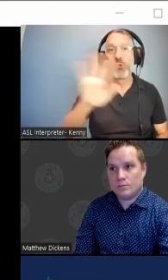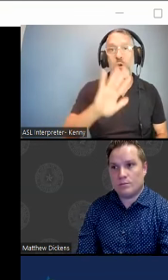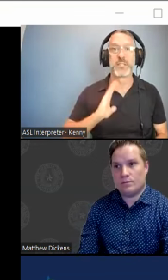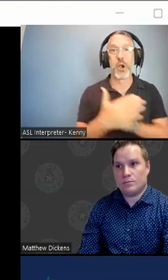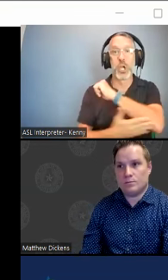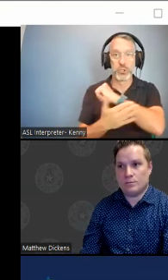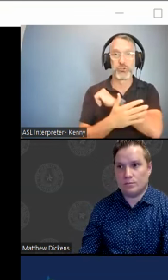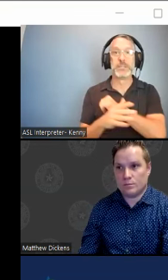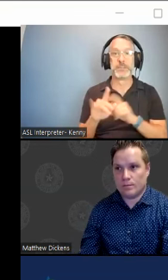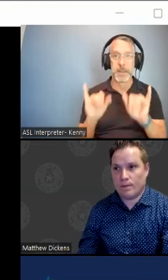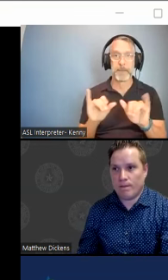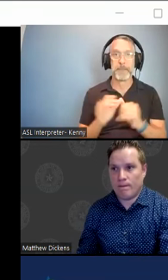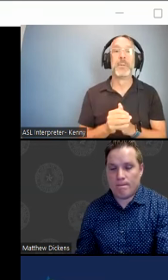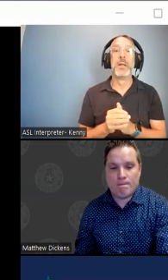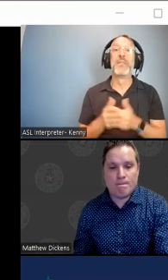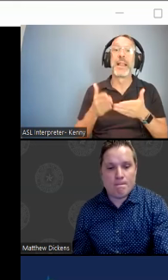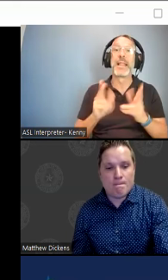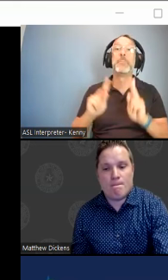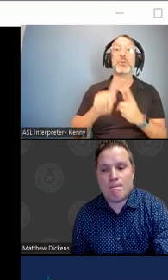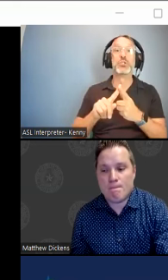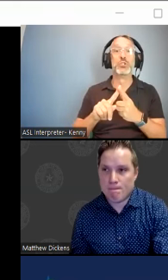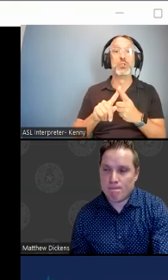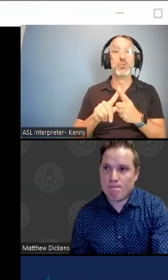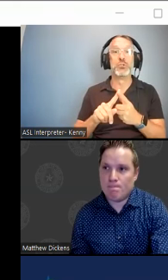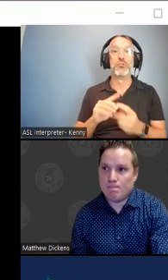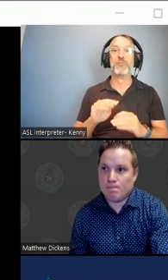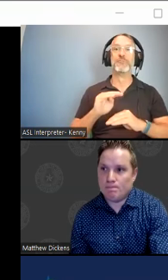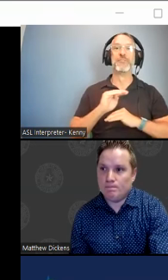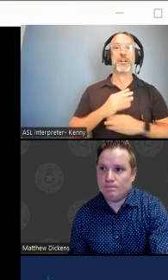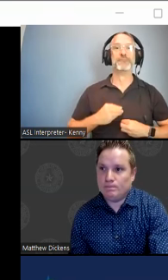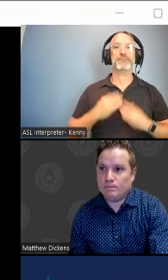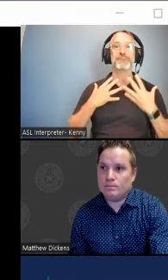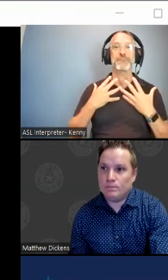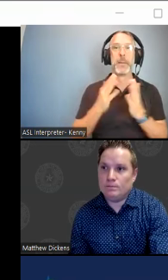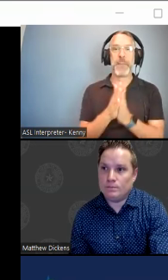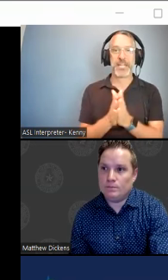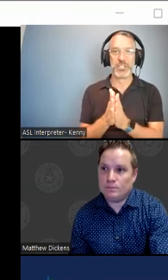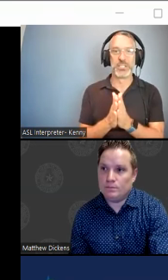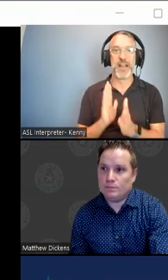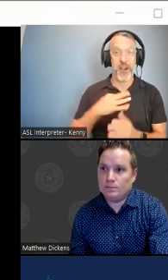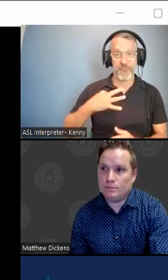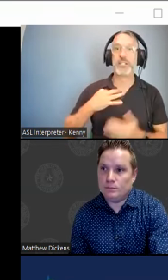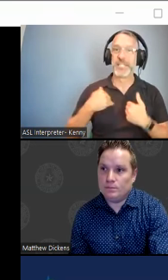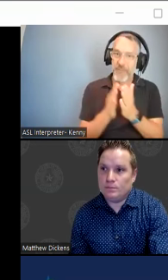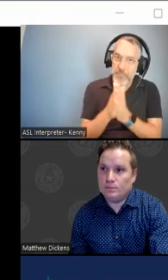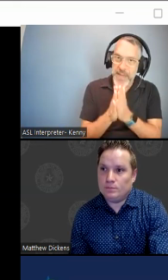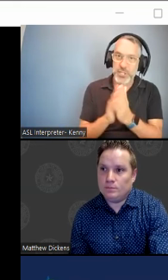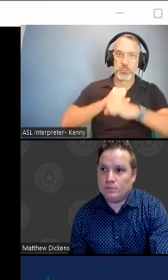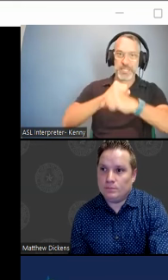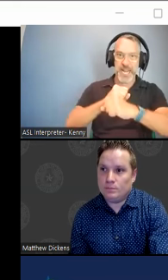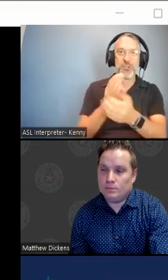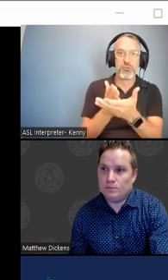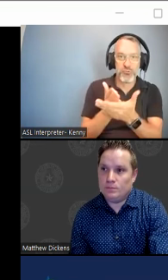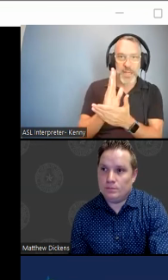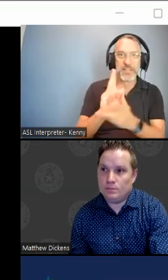country. They allow people to fulfill a personal passion. And our volunteers have a passion to protect the rights of the